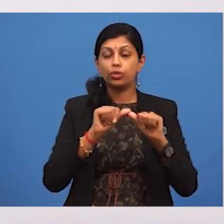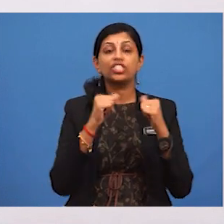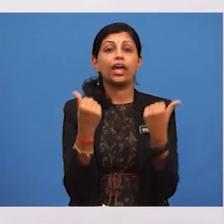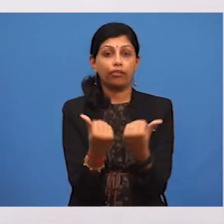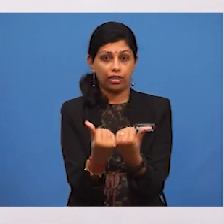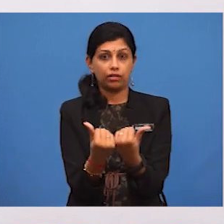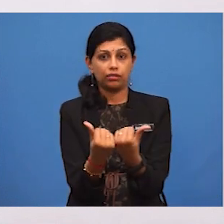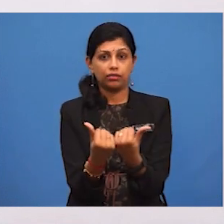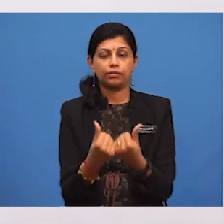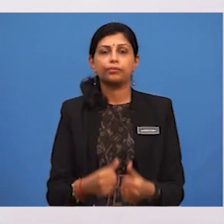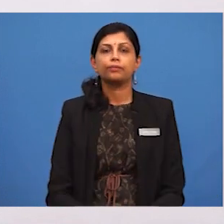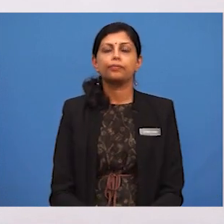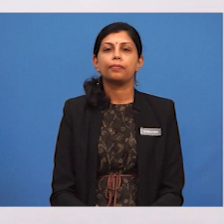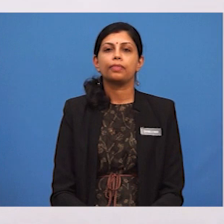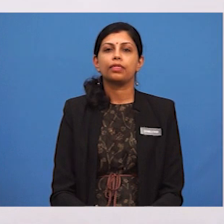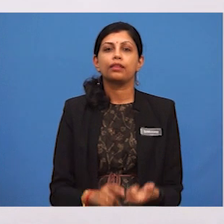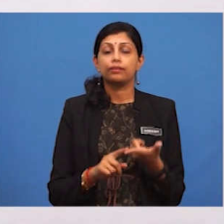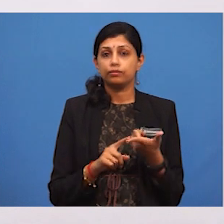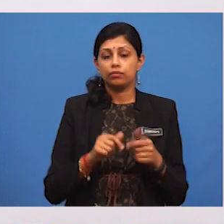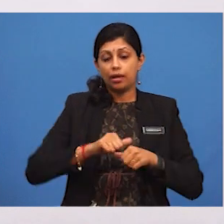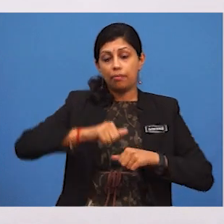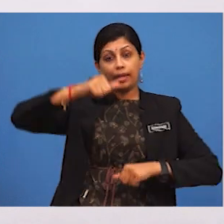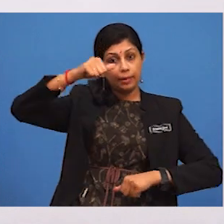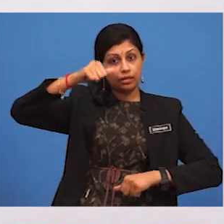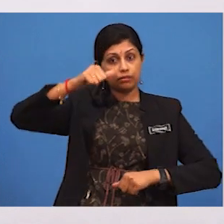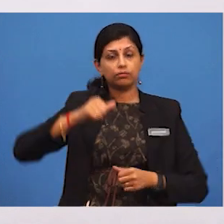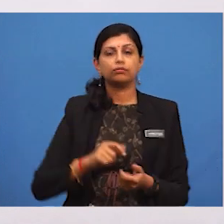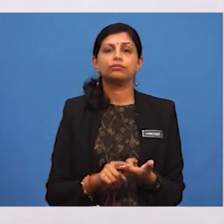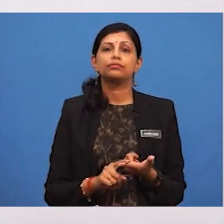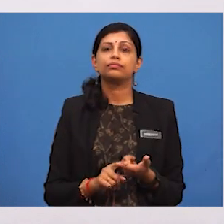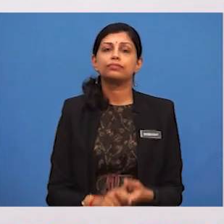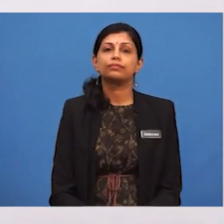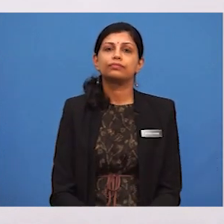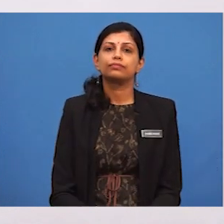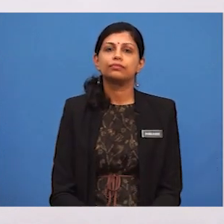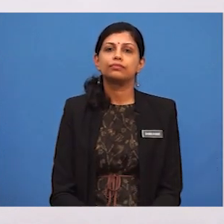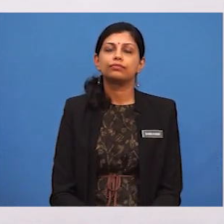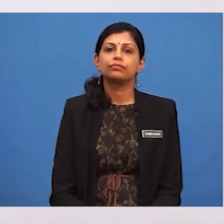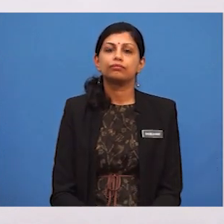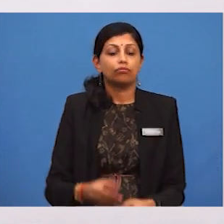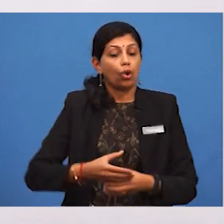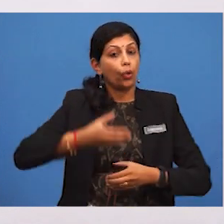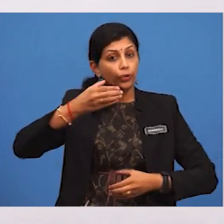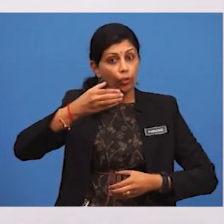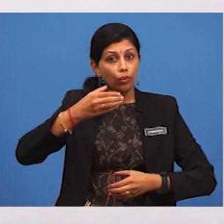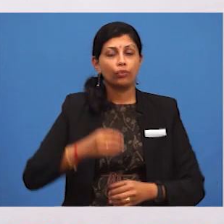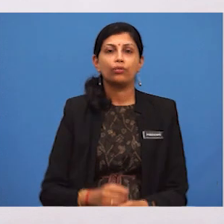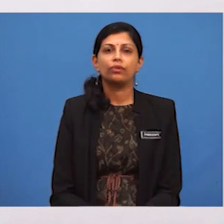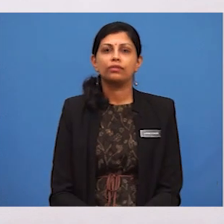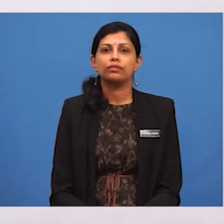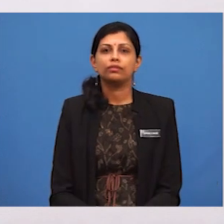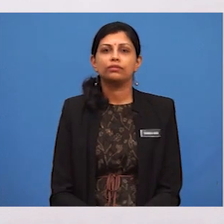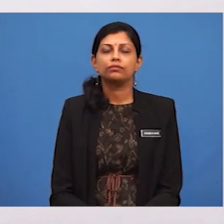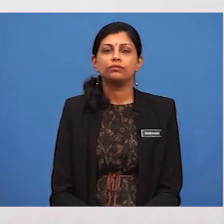area, like the name of an apartment, where you stay, a condo, or a